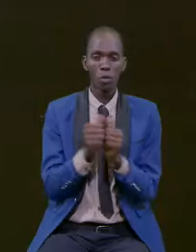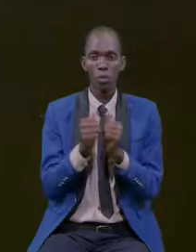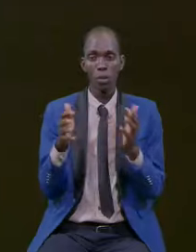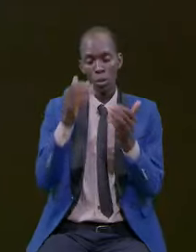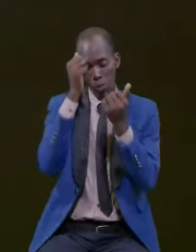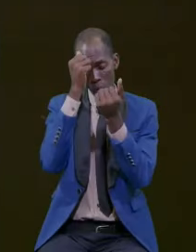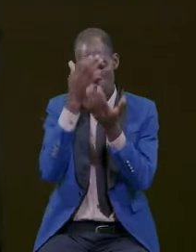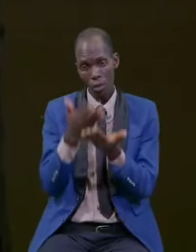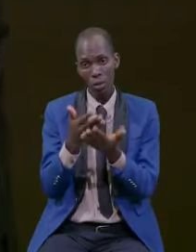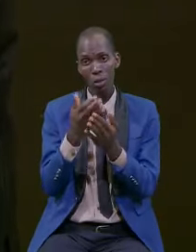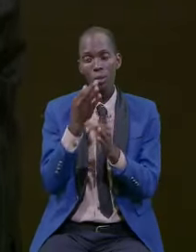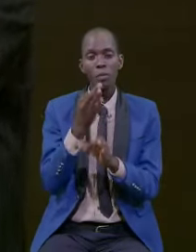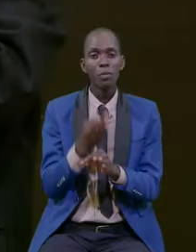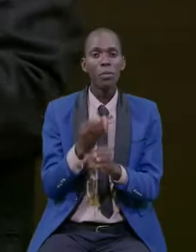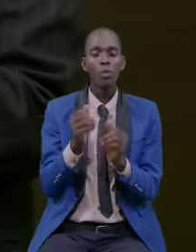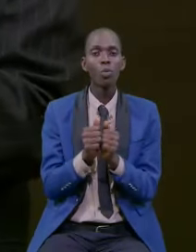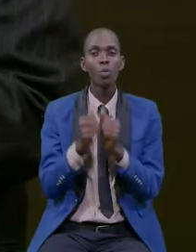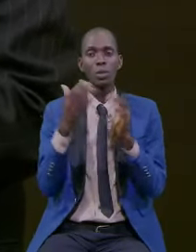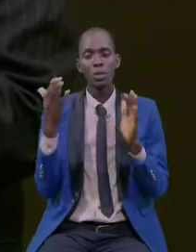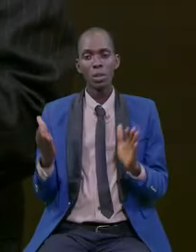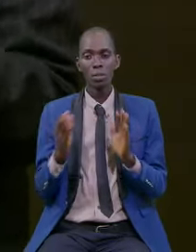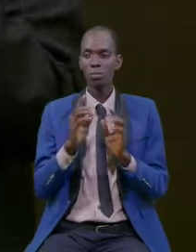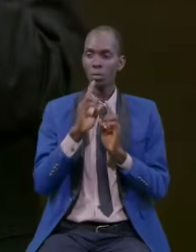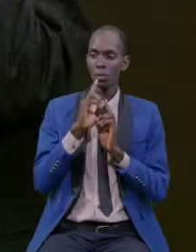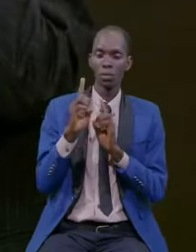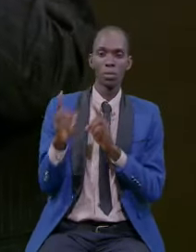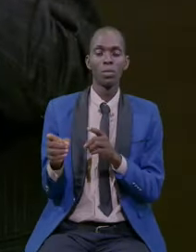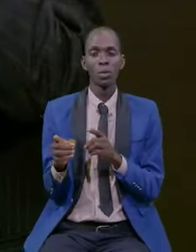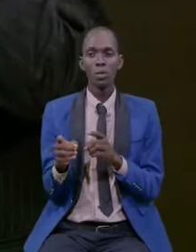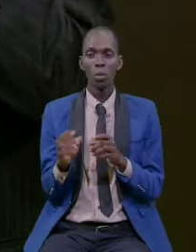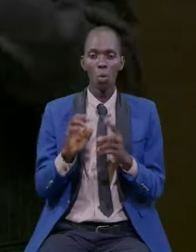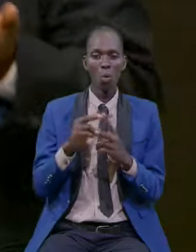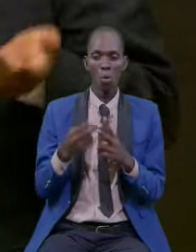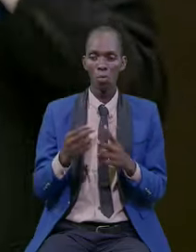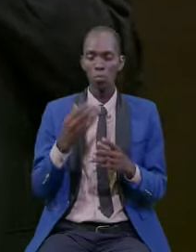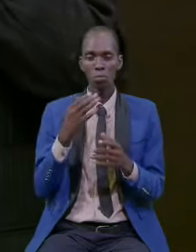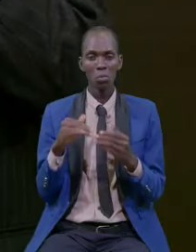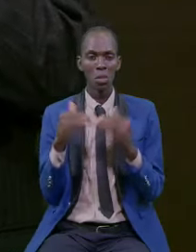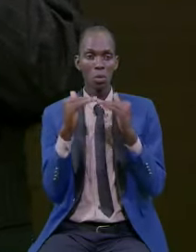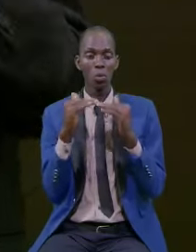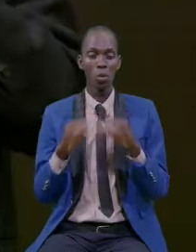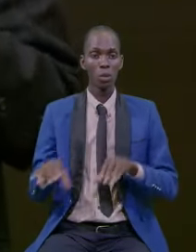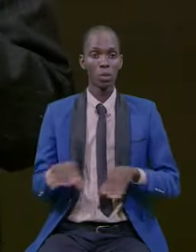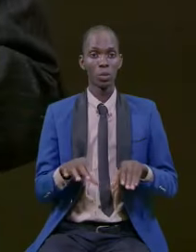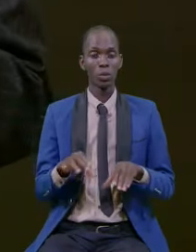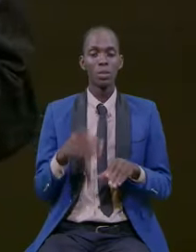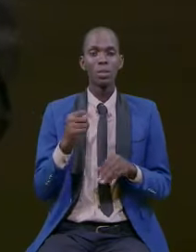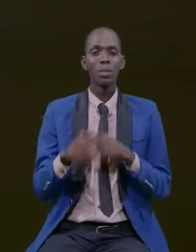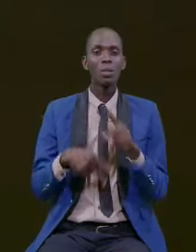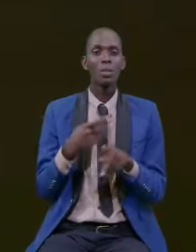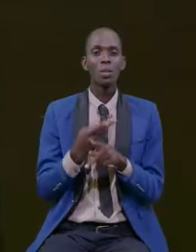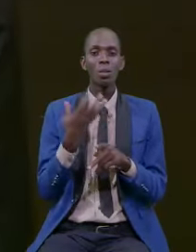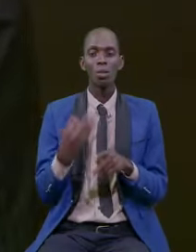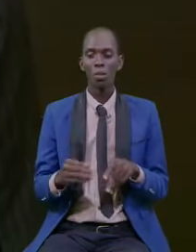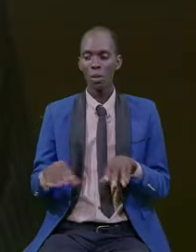faith without corresponding action. A kind of action that does not correspond with